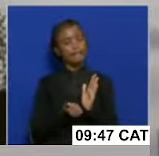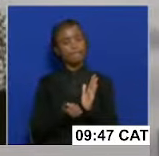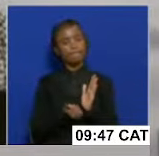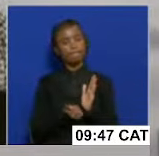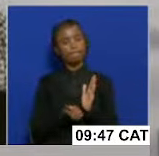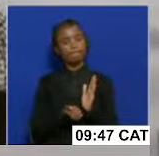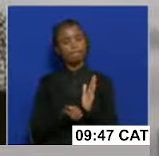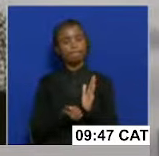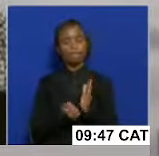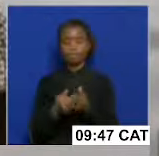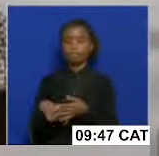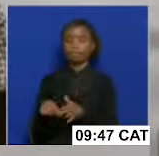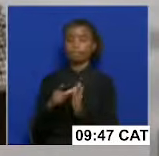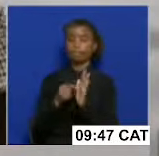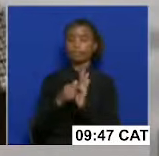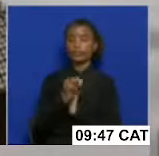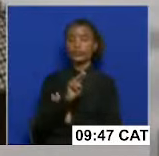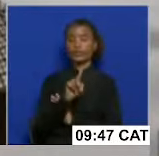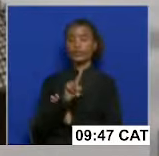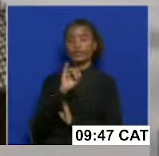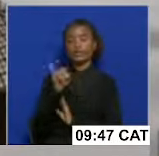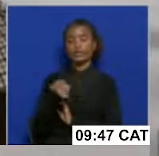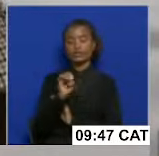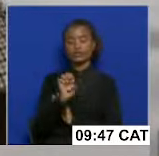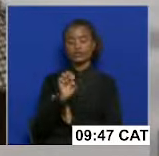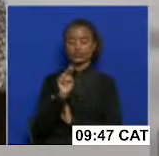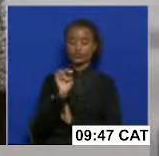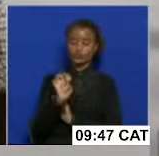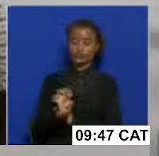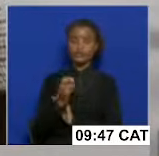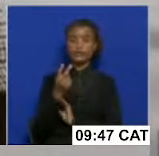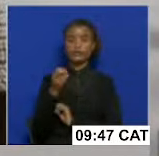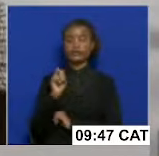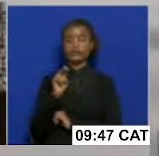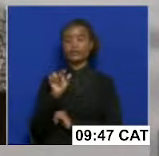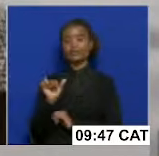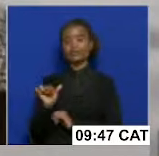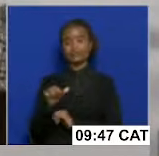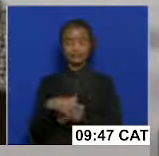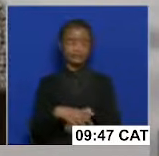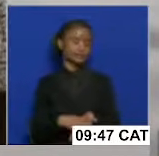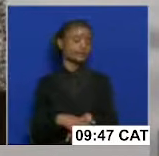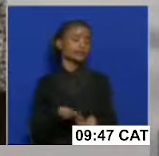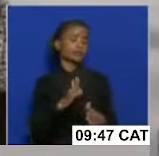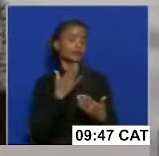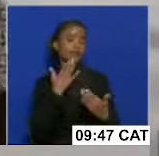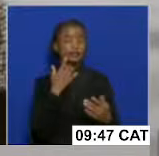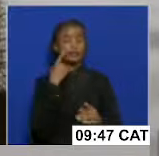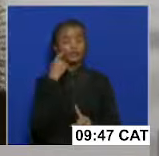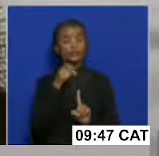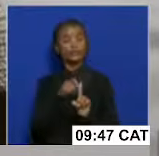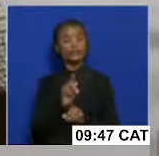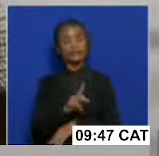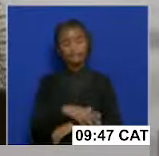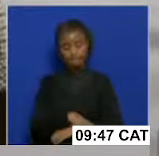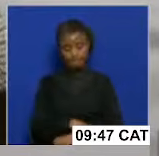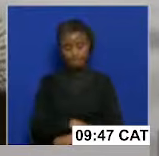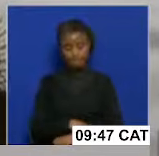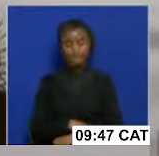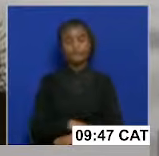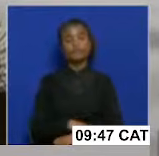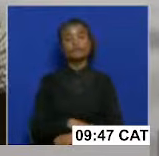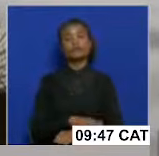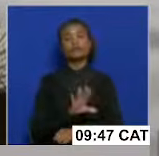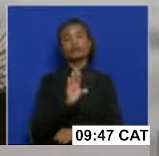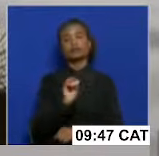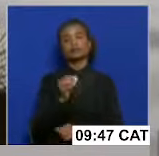21 June 2026. Thank you, Witness K. I'm going to ask you to turn to the